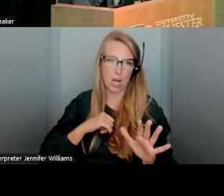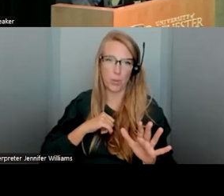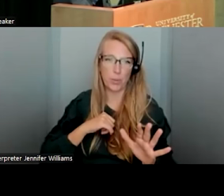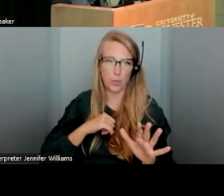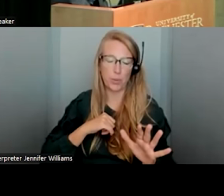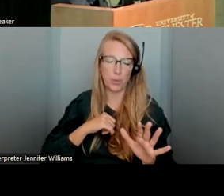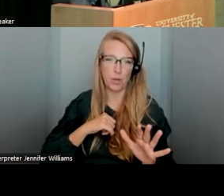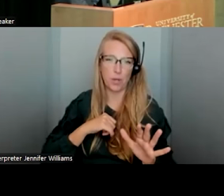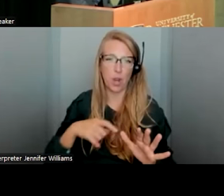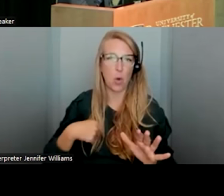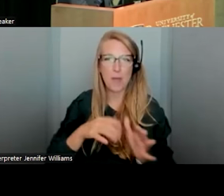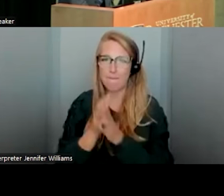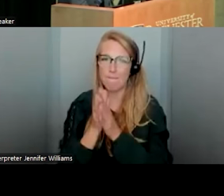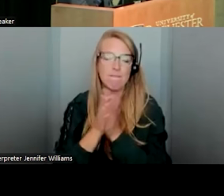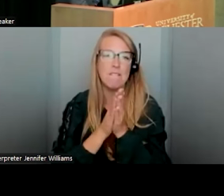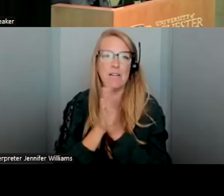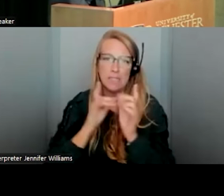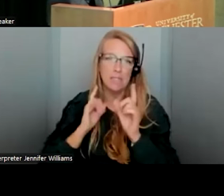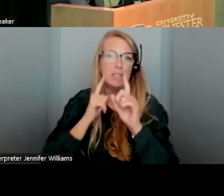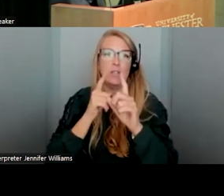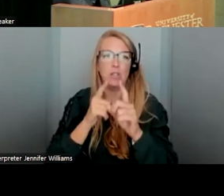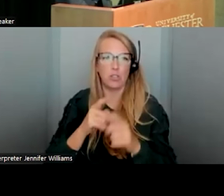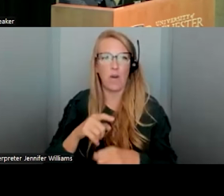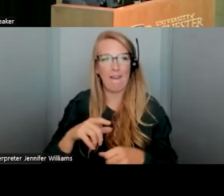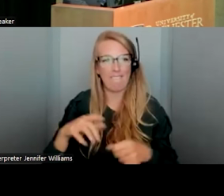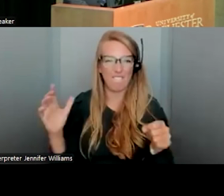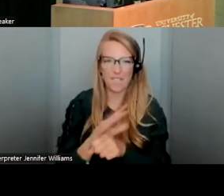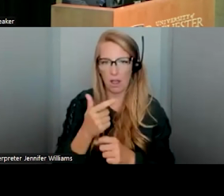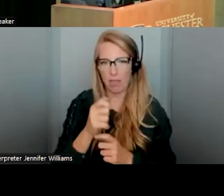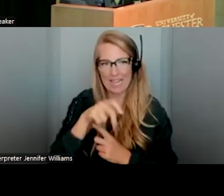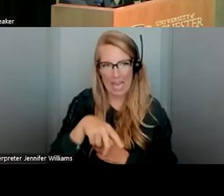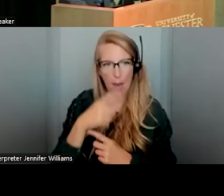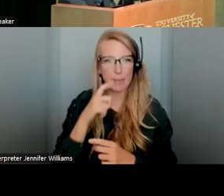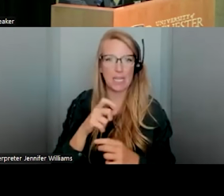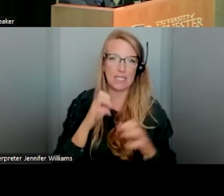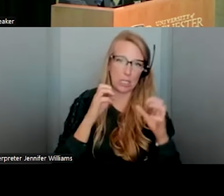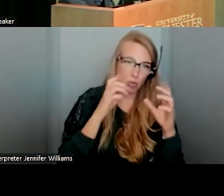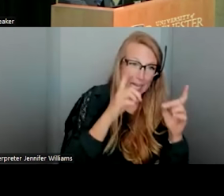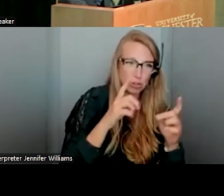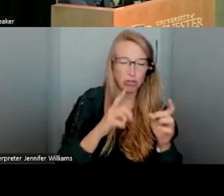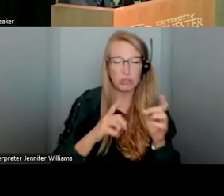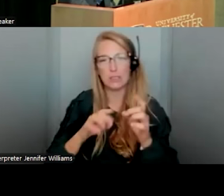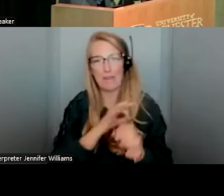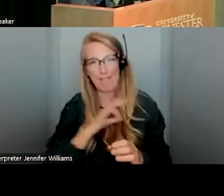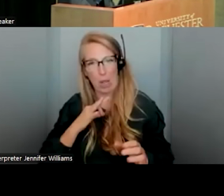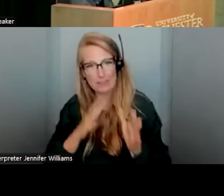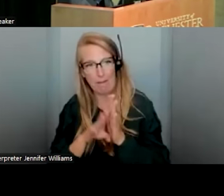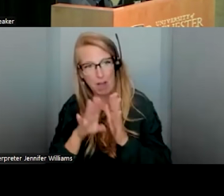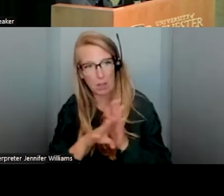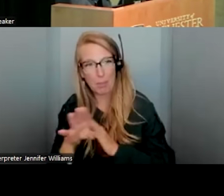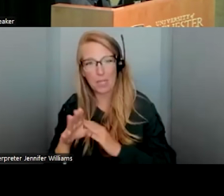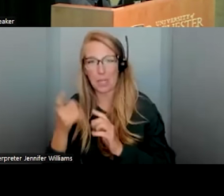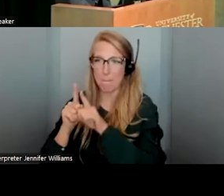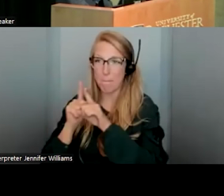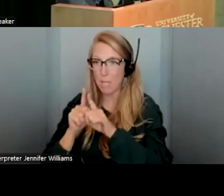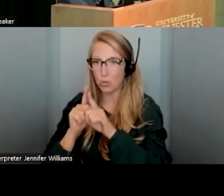We have ambitious plan to fill the gap in education, faculty development, and mentorship. And with these expansion,